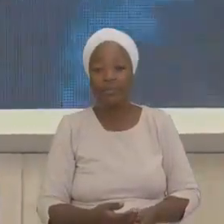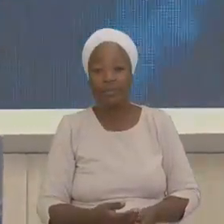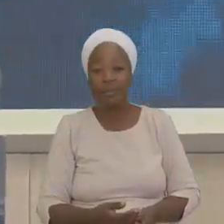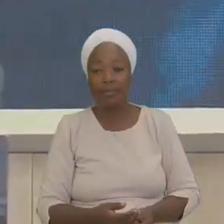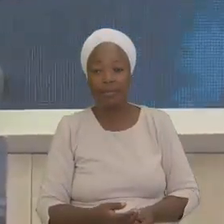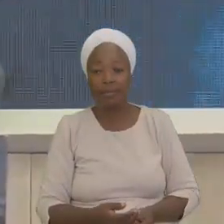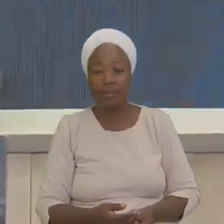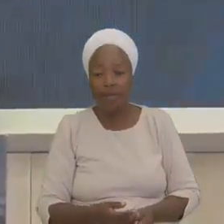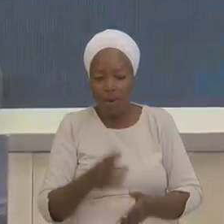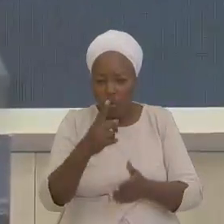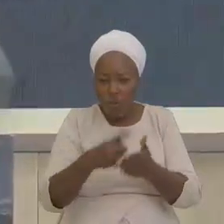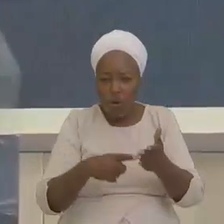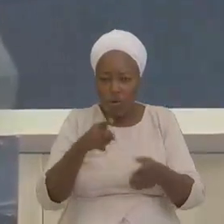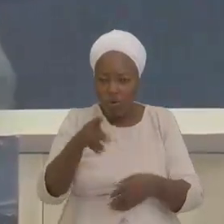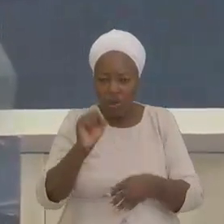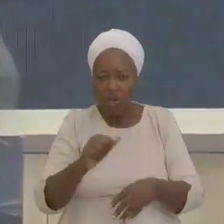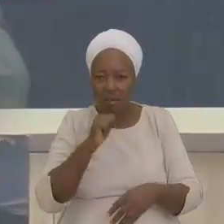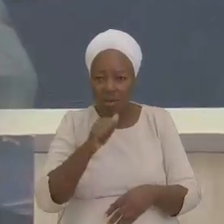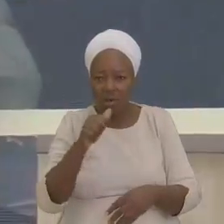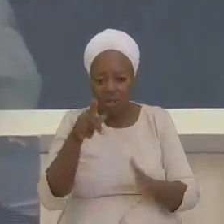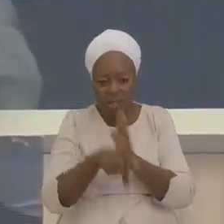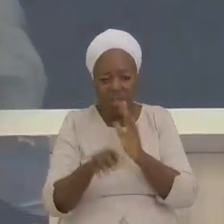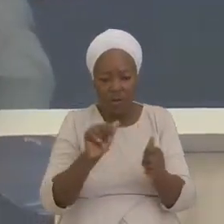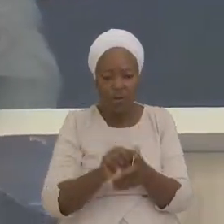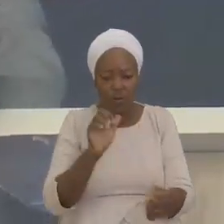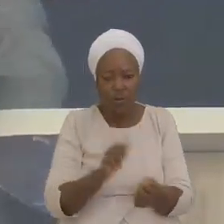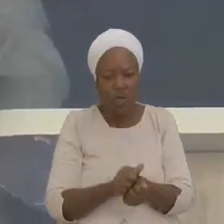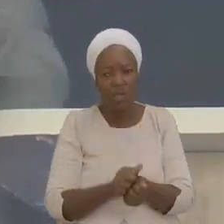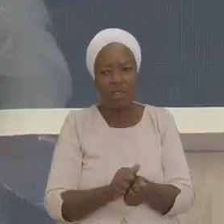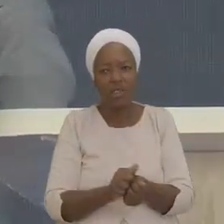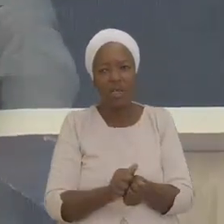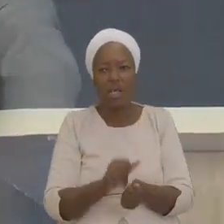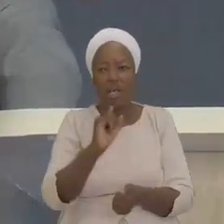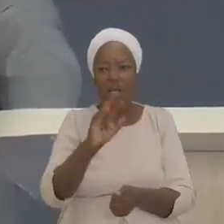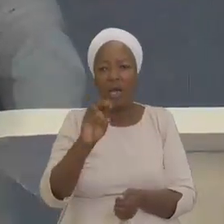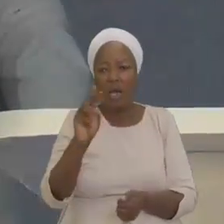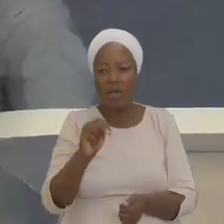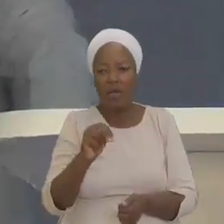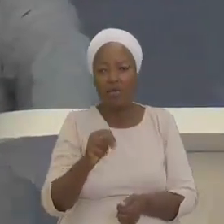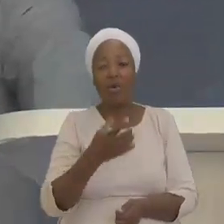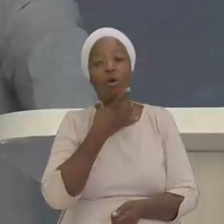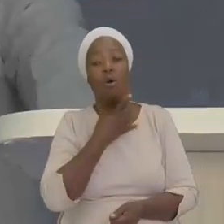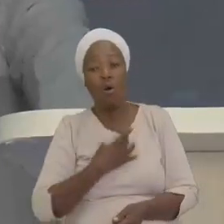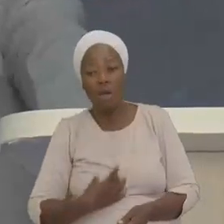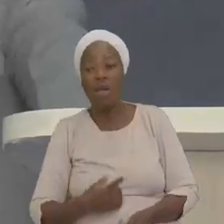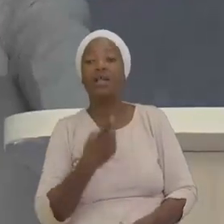What you cannot kill with an instrument of iron, hunger, thirst, will kill him